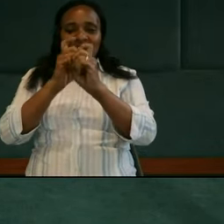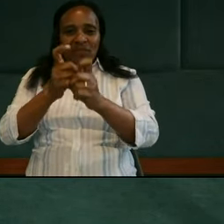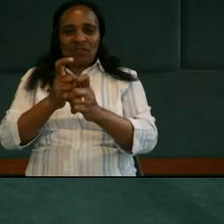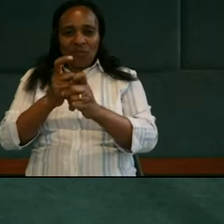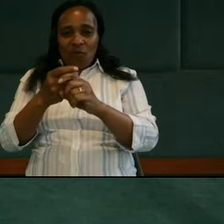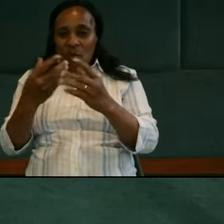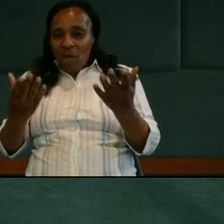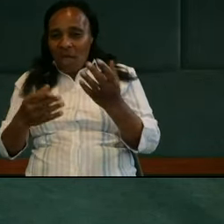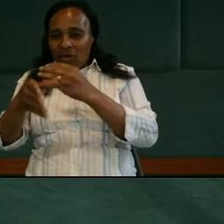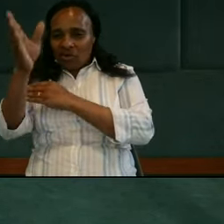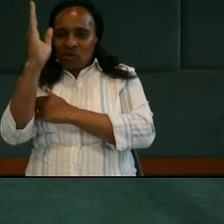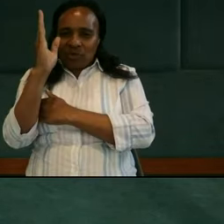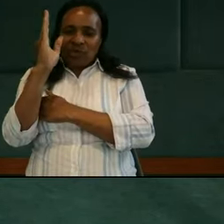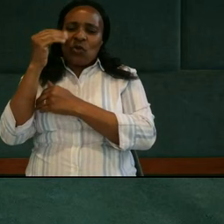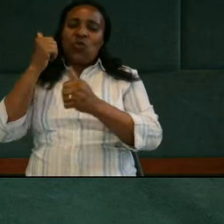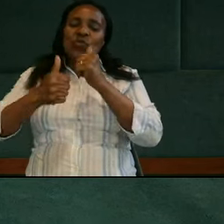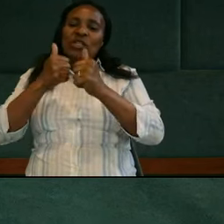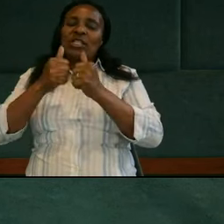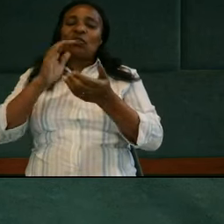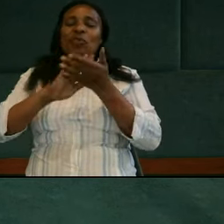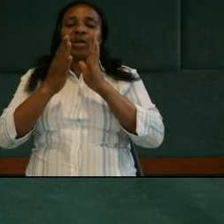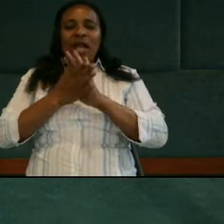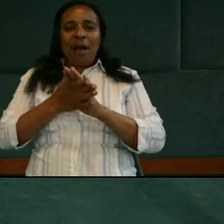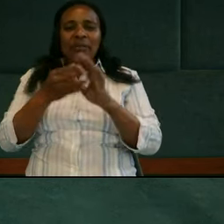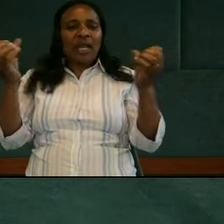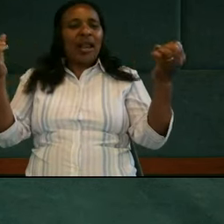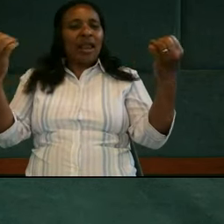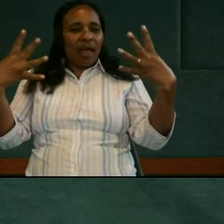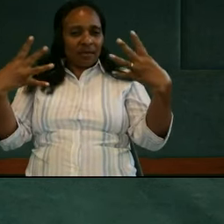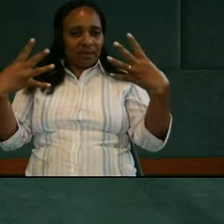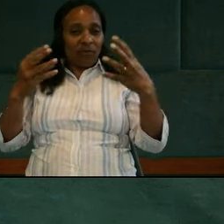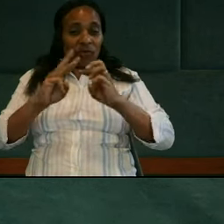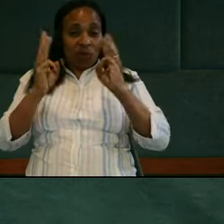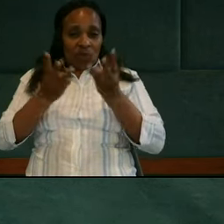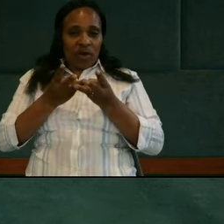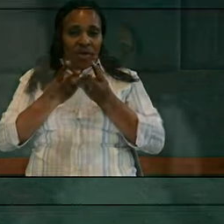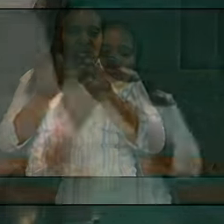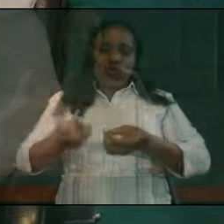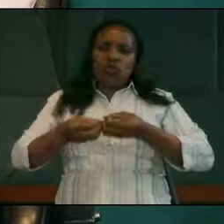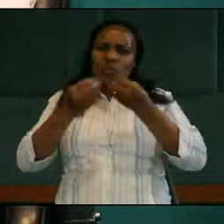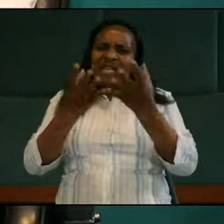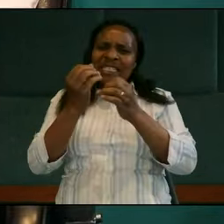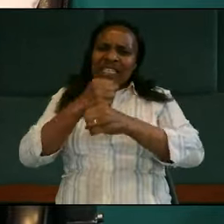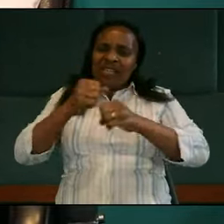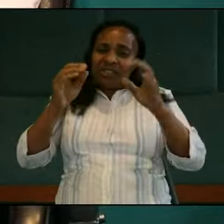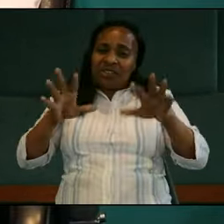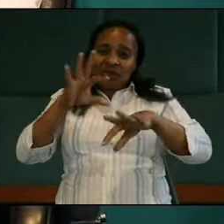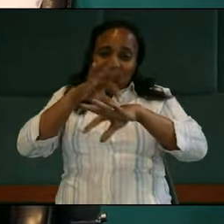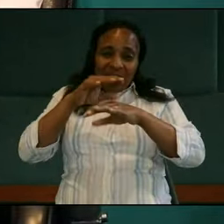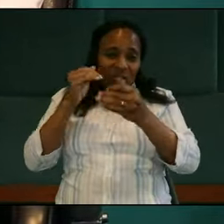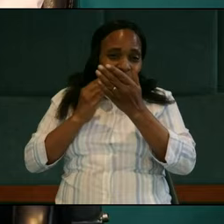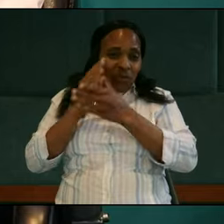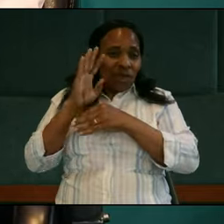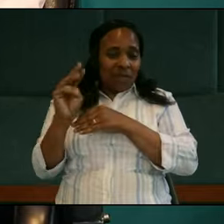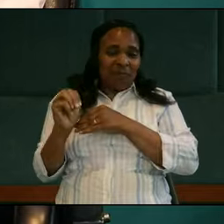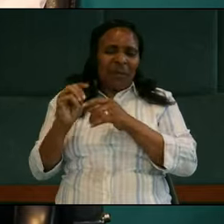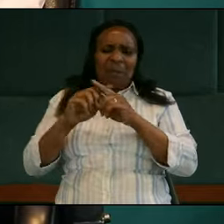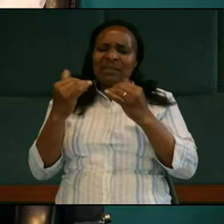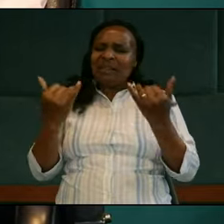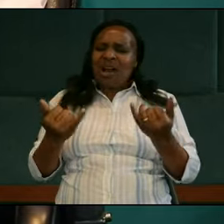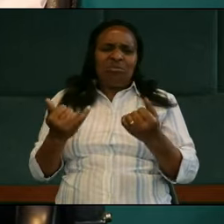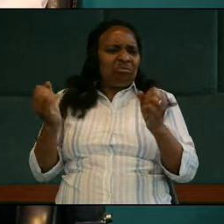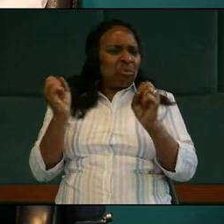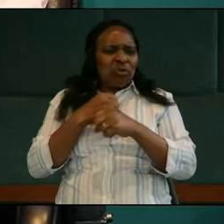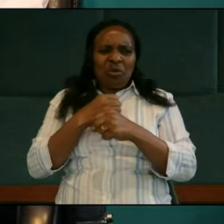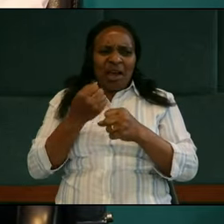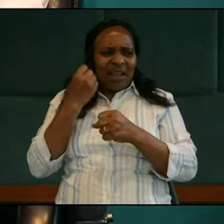God, which is to become the light to the world, to bring salvation to the earth through them. But they did not seem